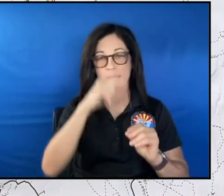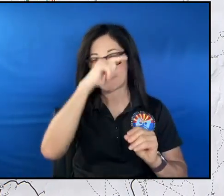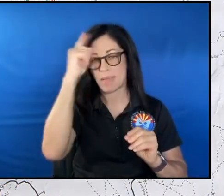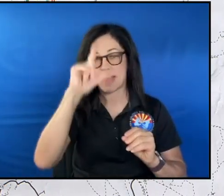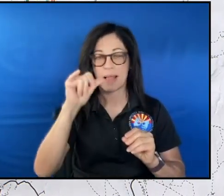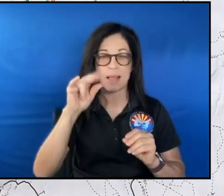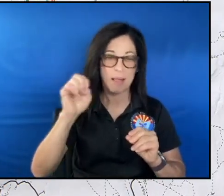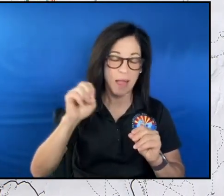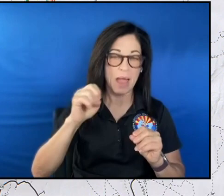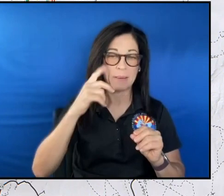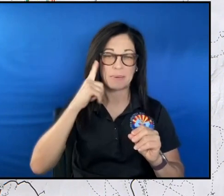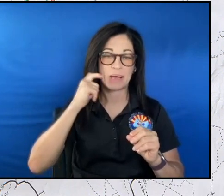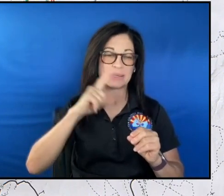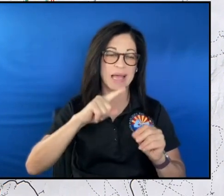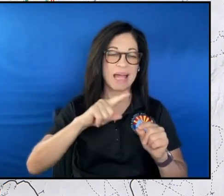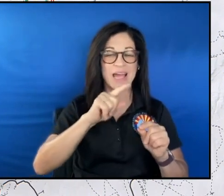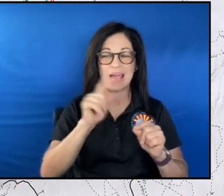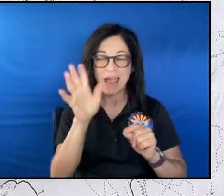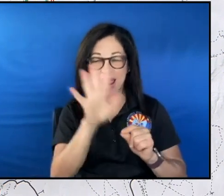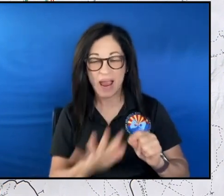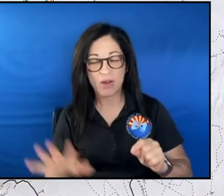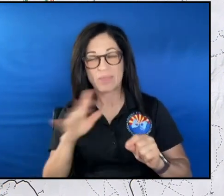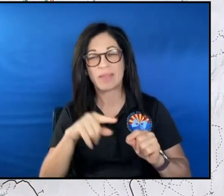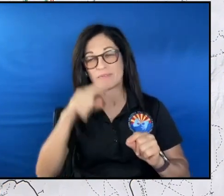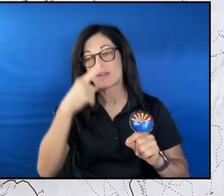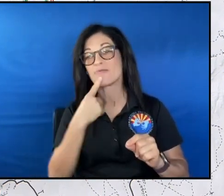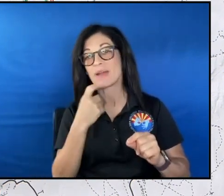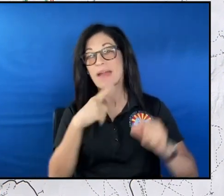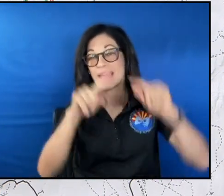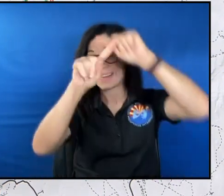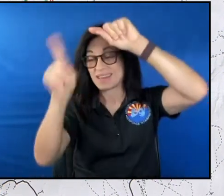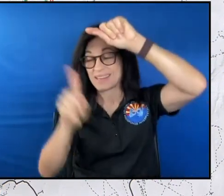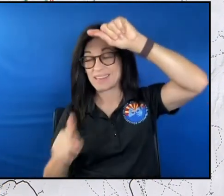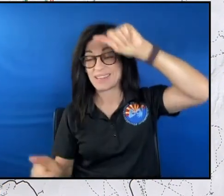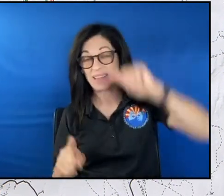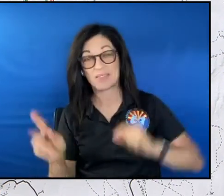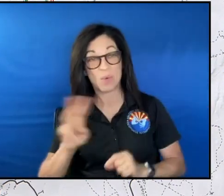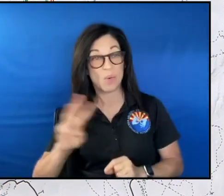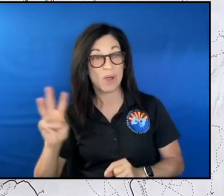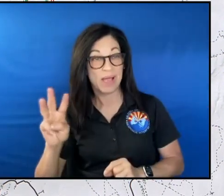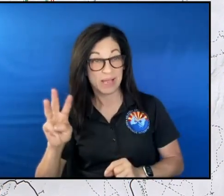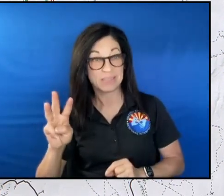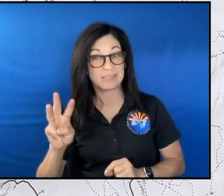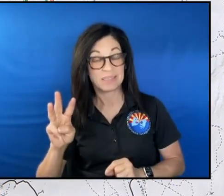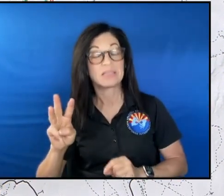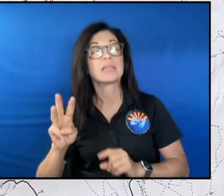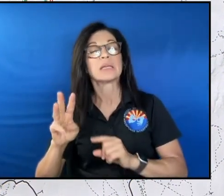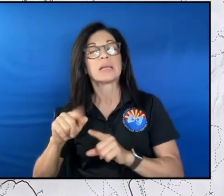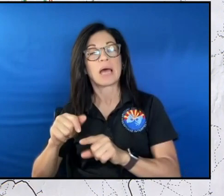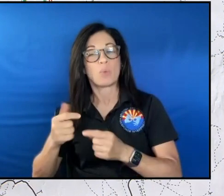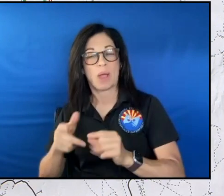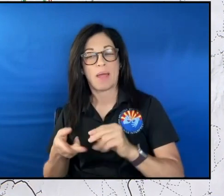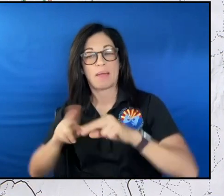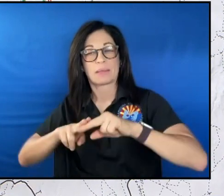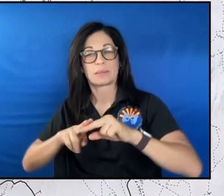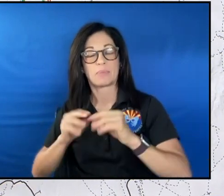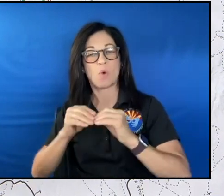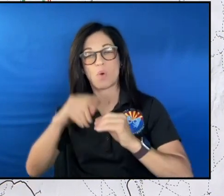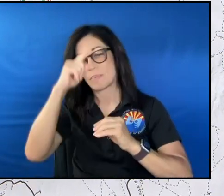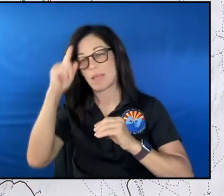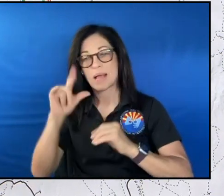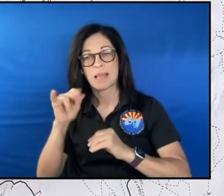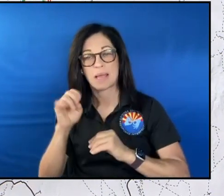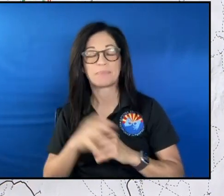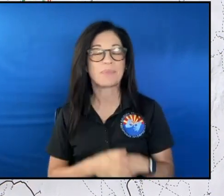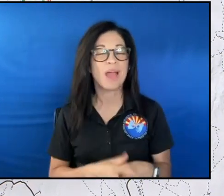especially on this open edge of fire that's on the west side of the footprint. So just to explain a little